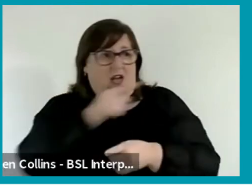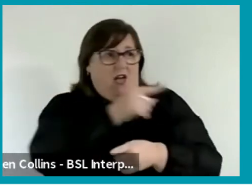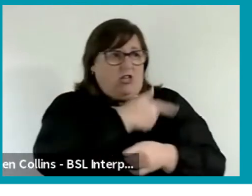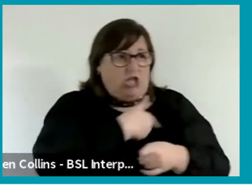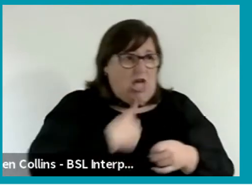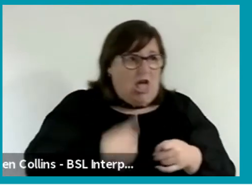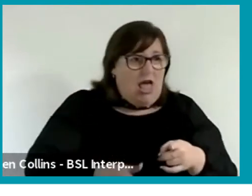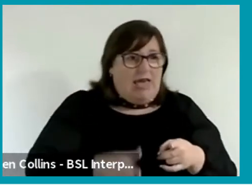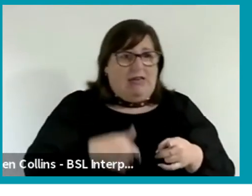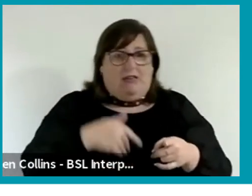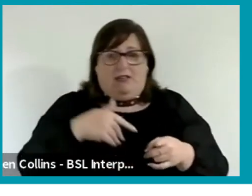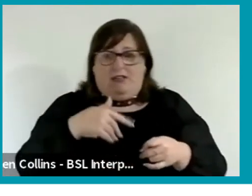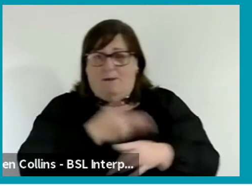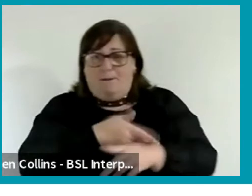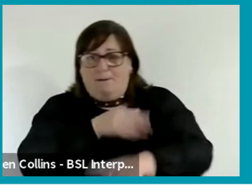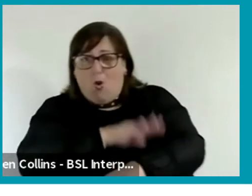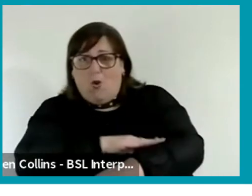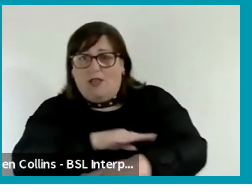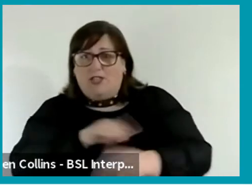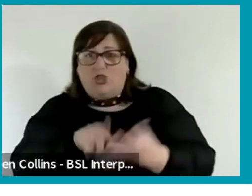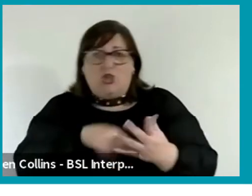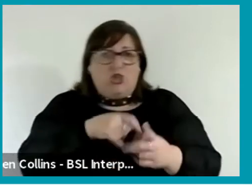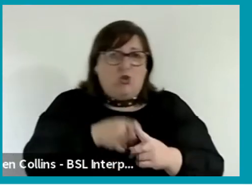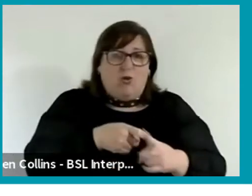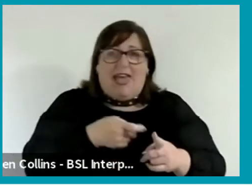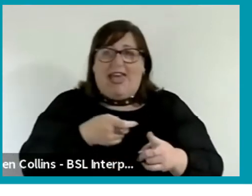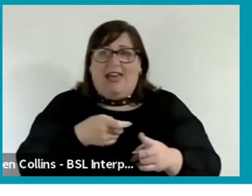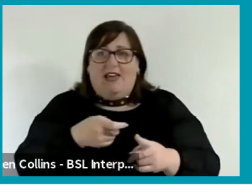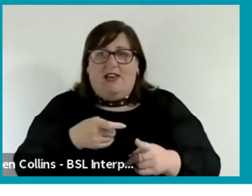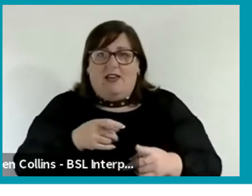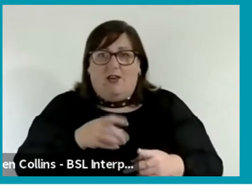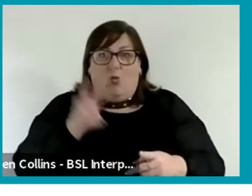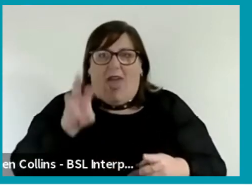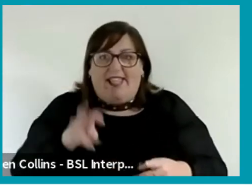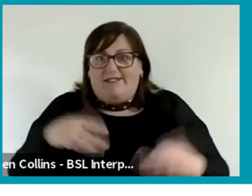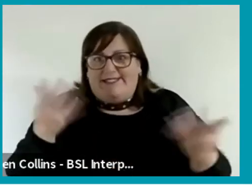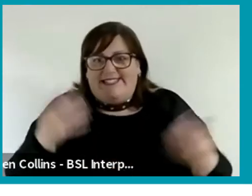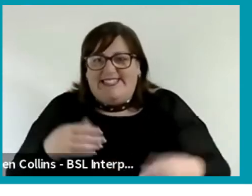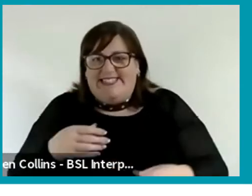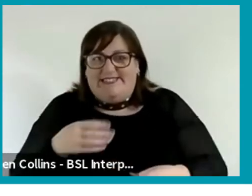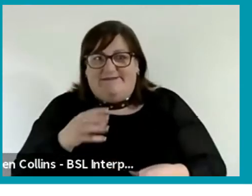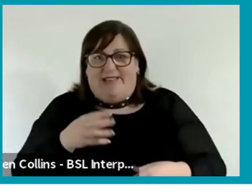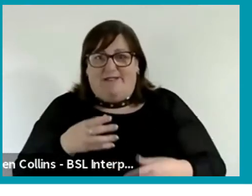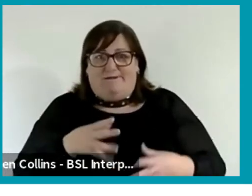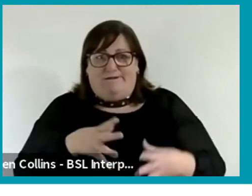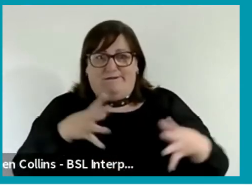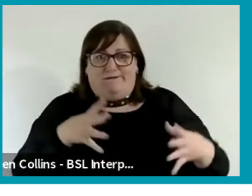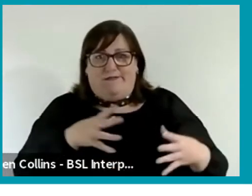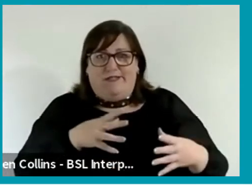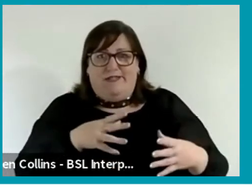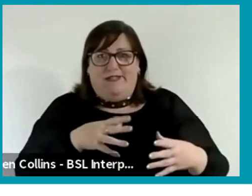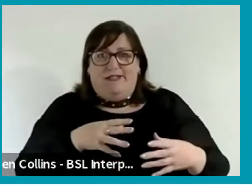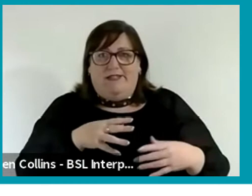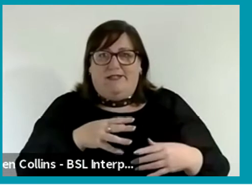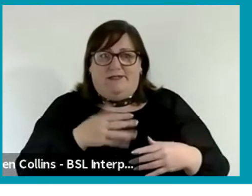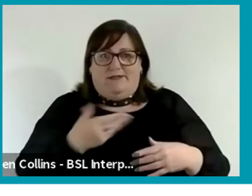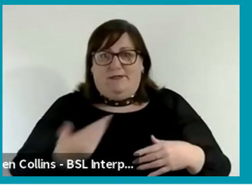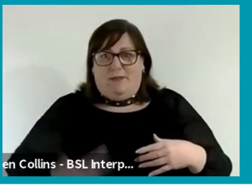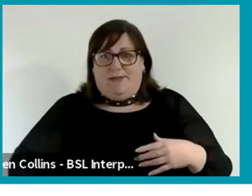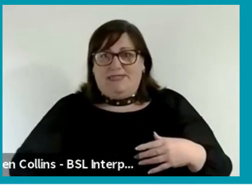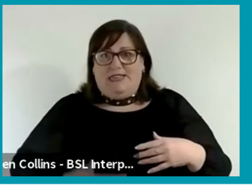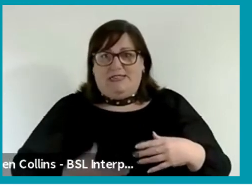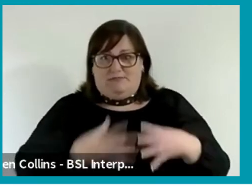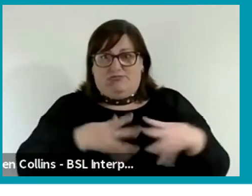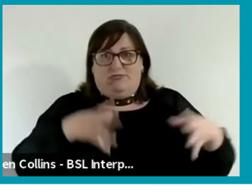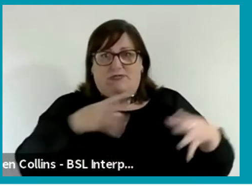Russia, all over the UK, Wales, of all places, but a very big footprint in Wales. And so we're very diverse, and we've got a lot of good